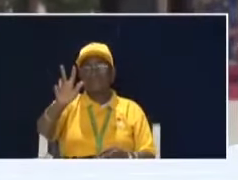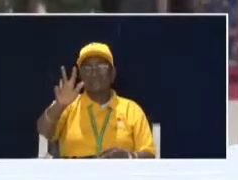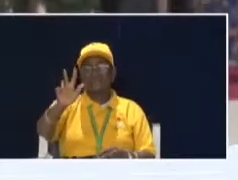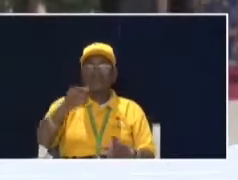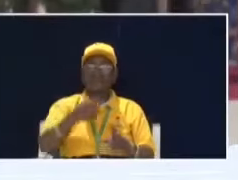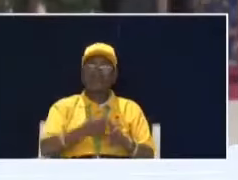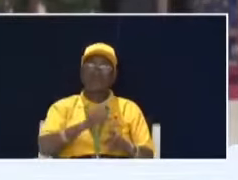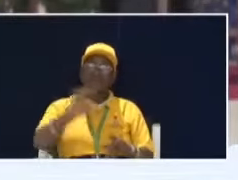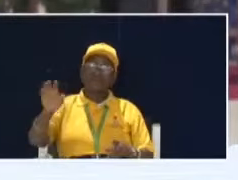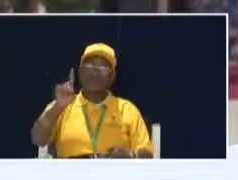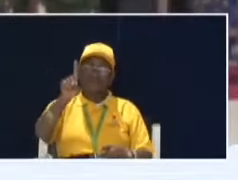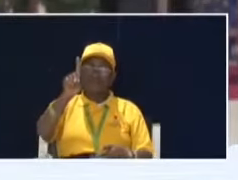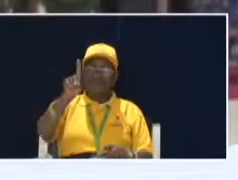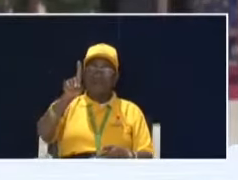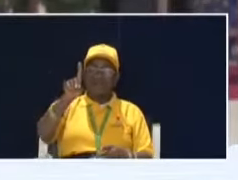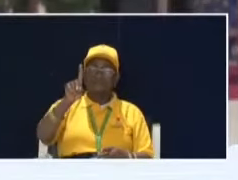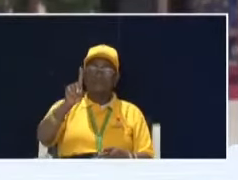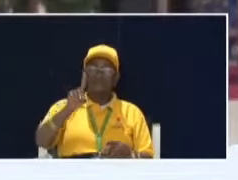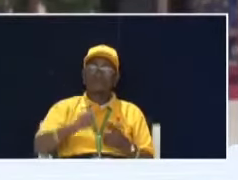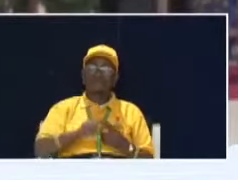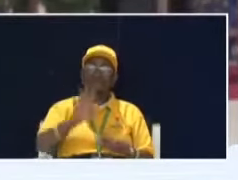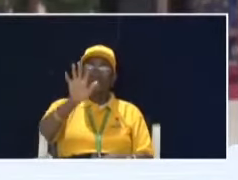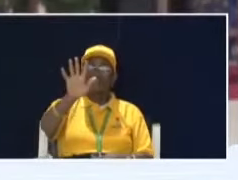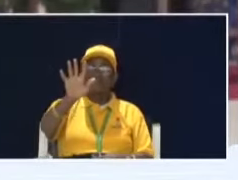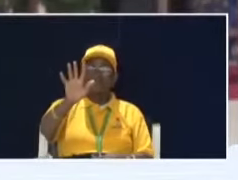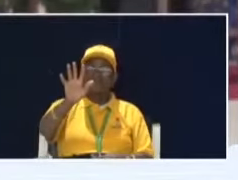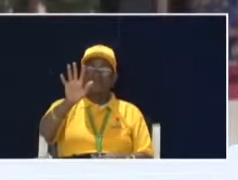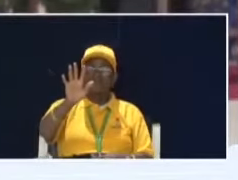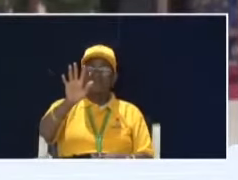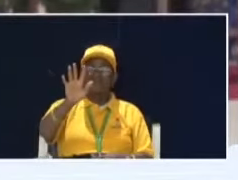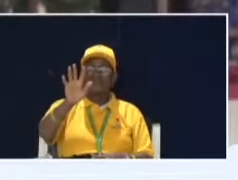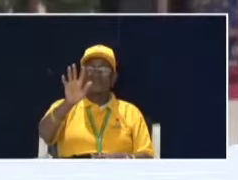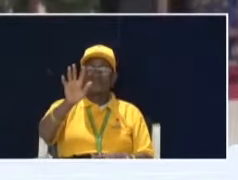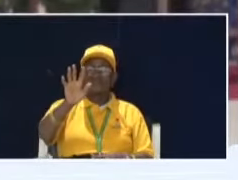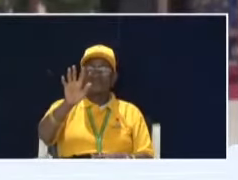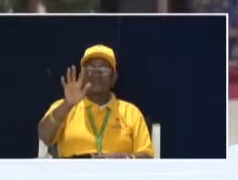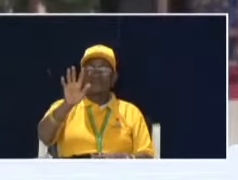from verse 1 to 5.